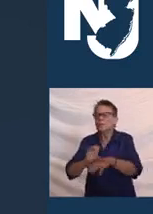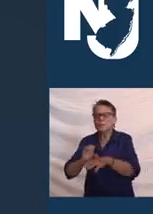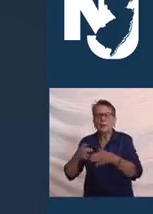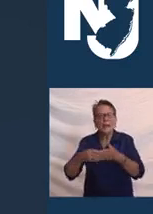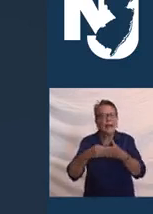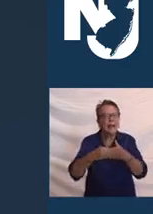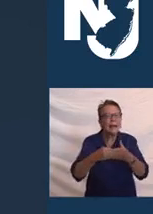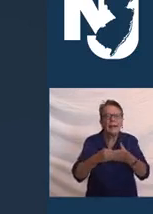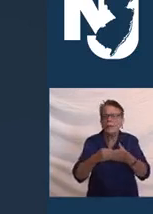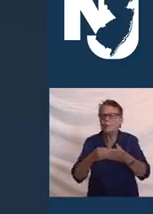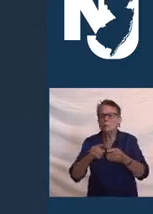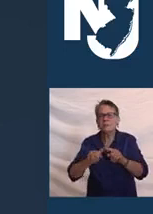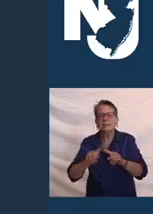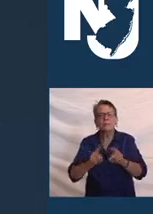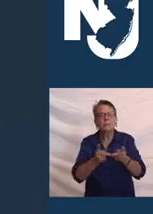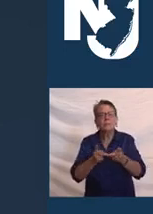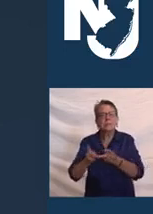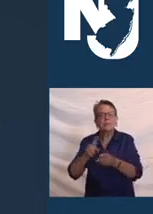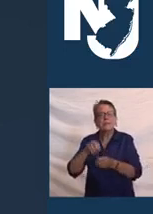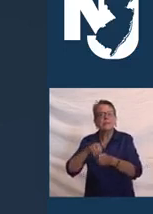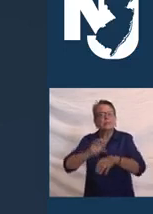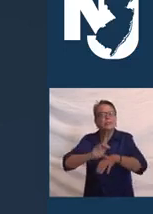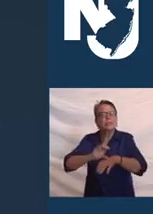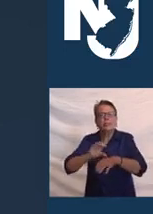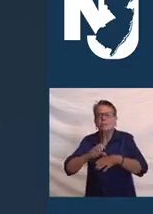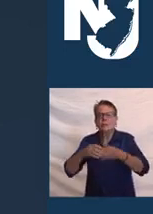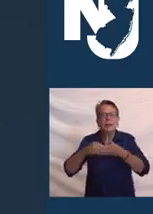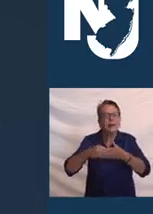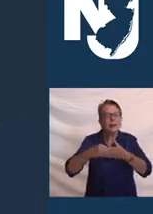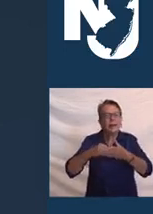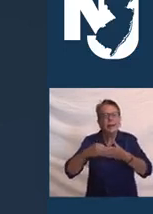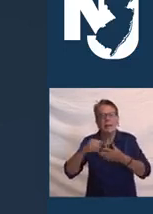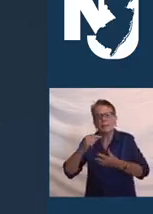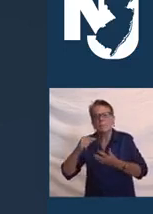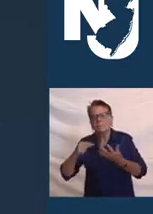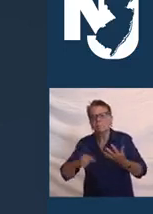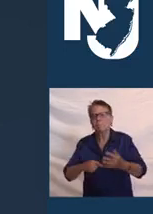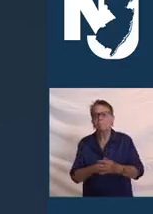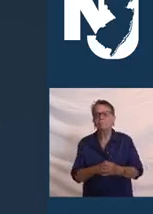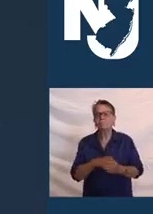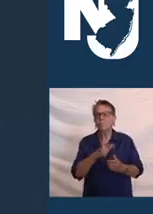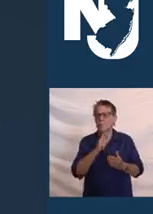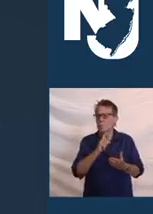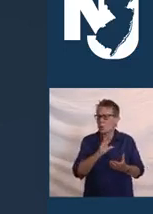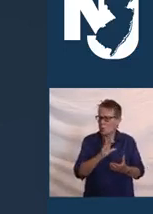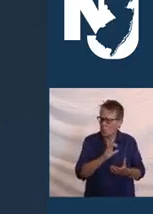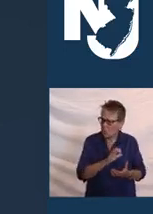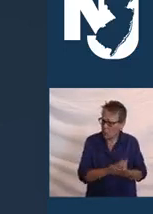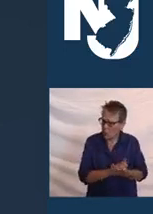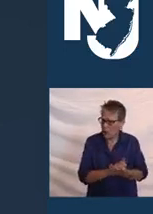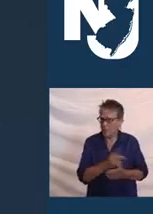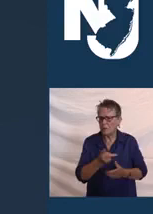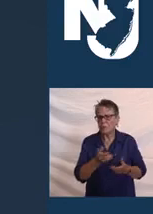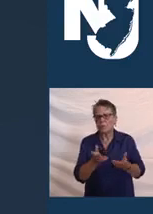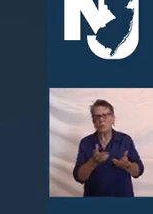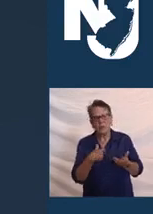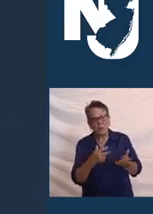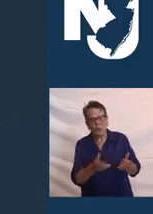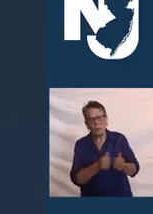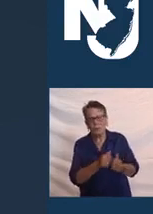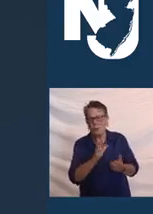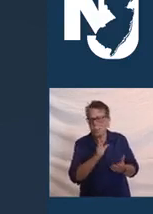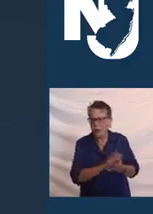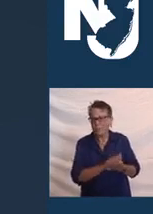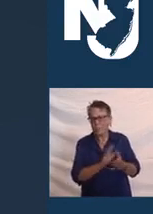boards. Helen left behind his wife, Ellen, with whom I had the great honor of speaking last Wednesday, his children, son Chuck and